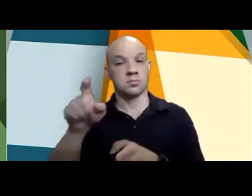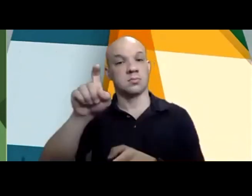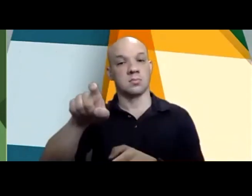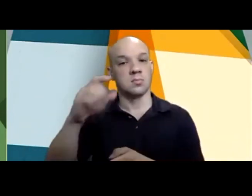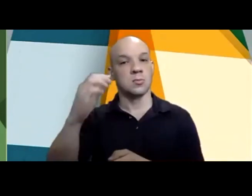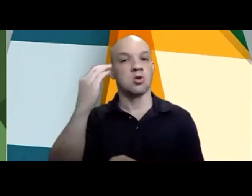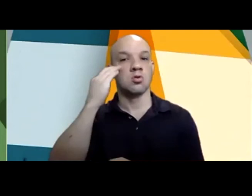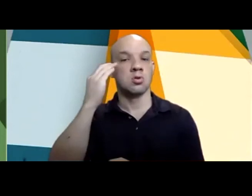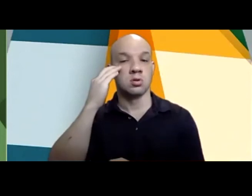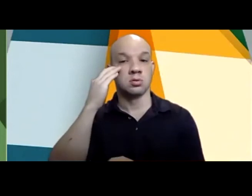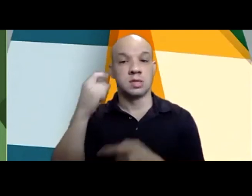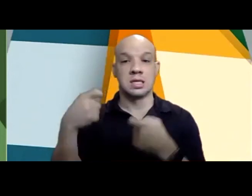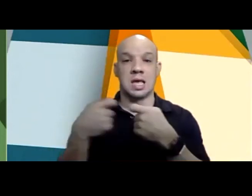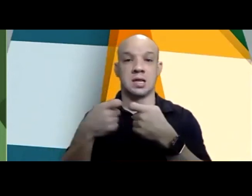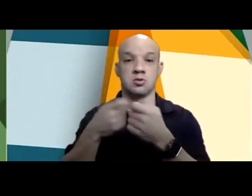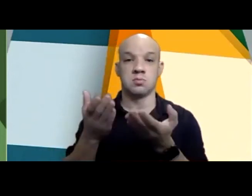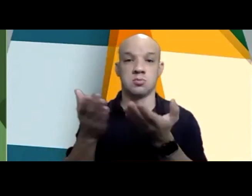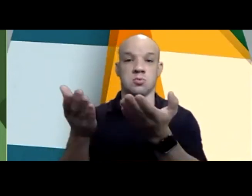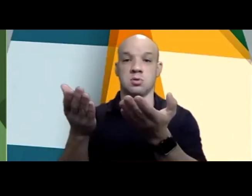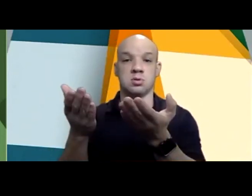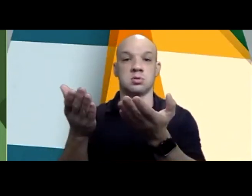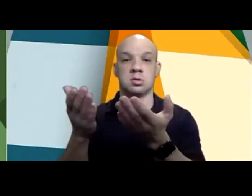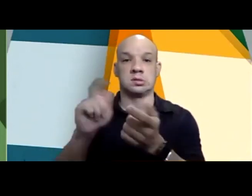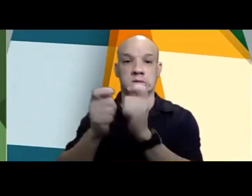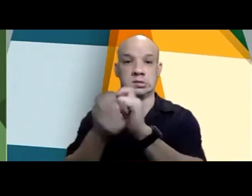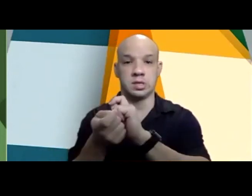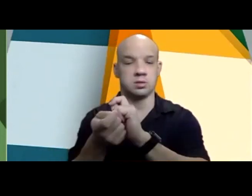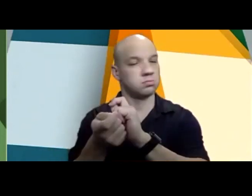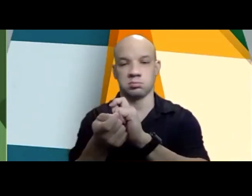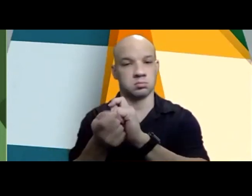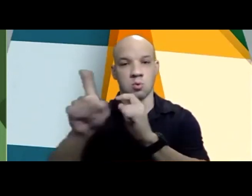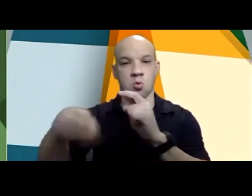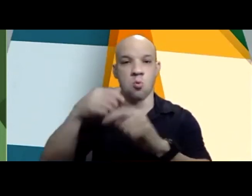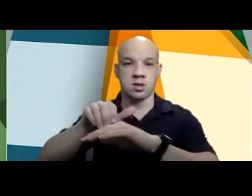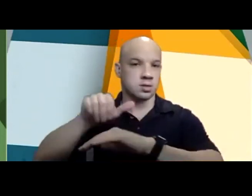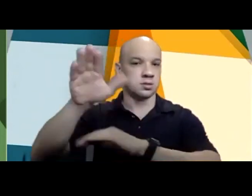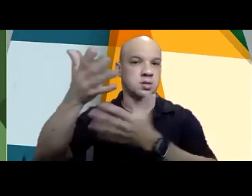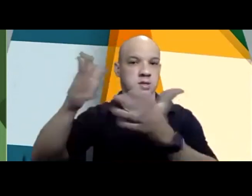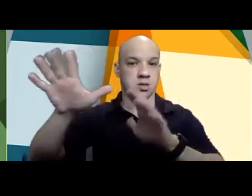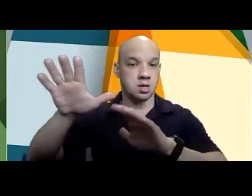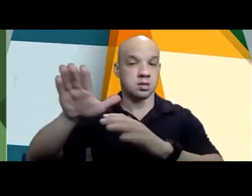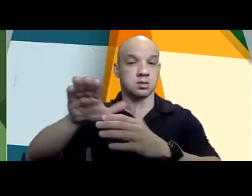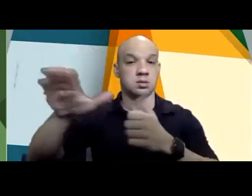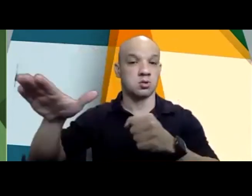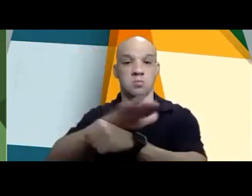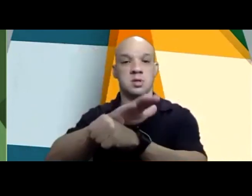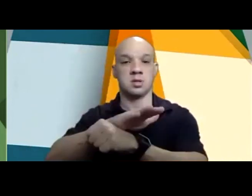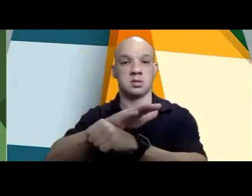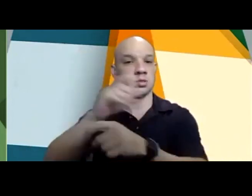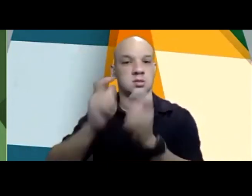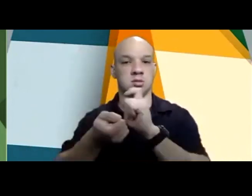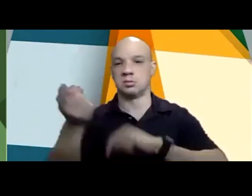proposals will not be allowed once the submission is completed. Now, I would